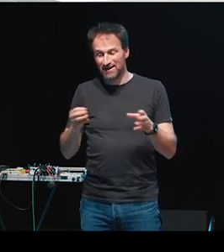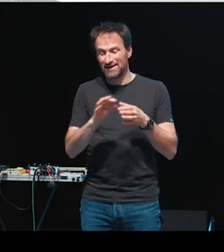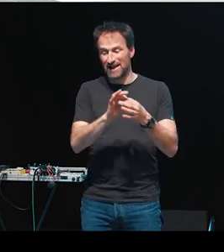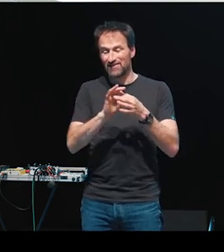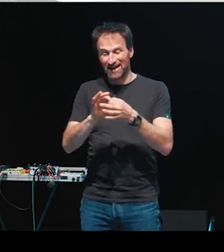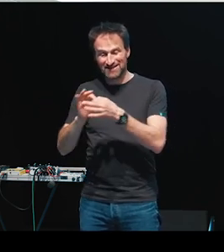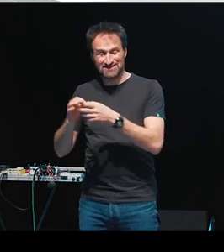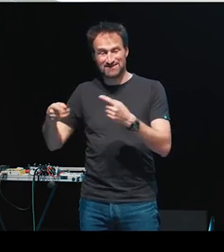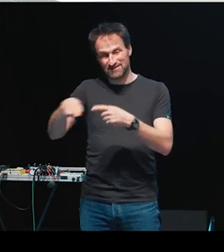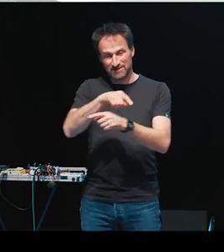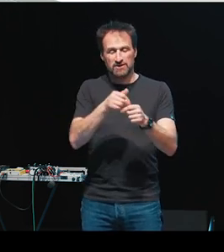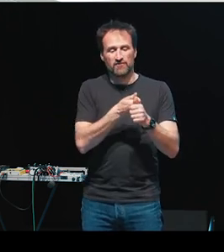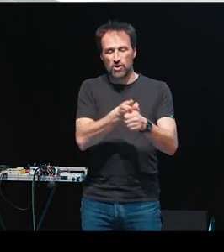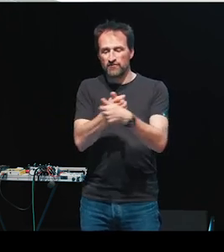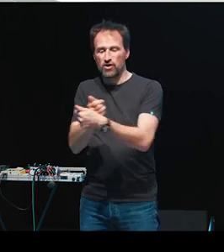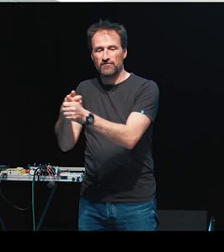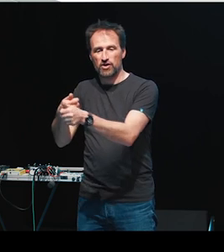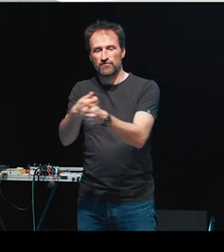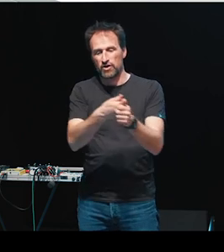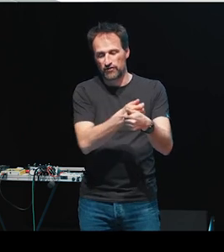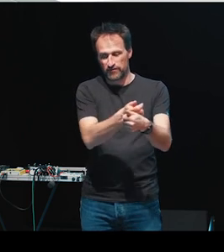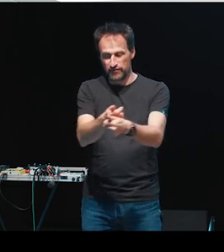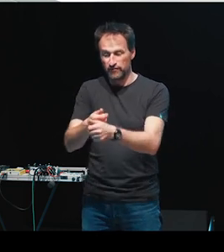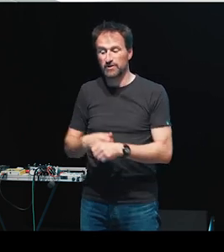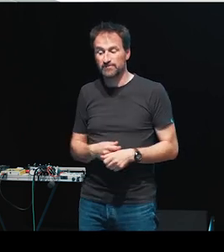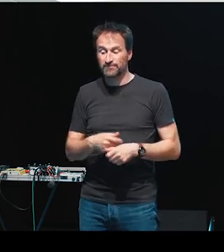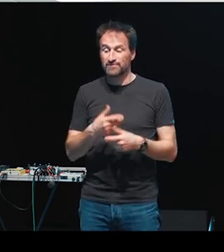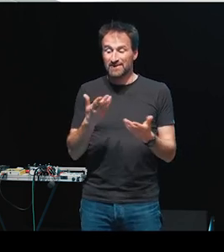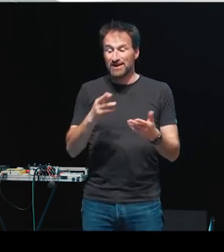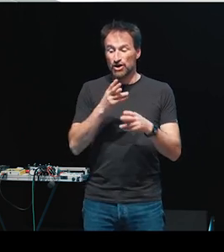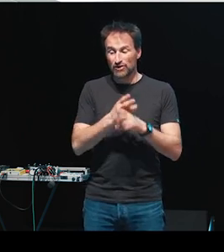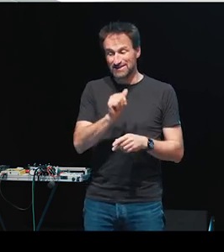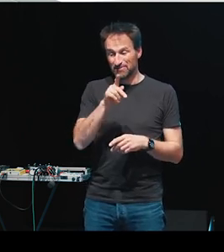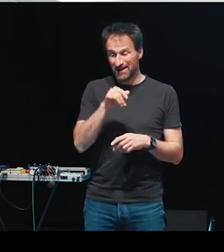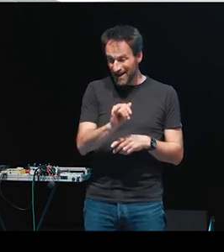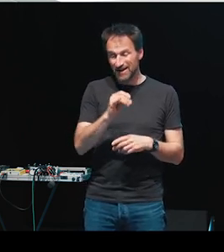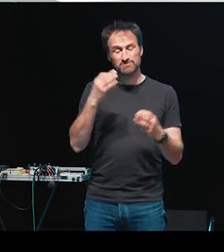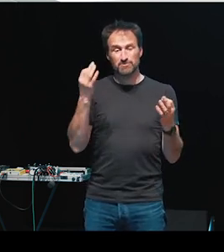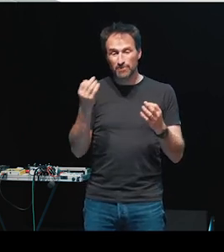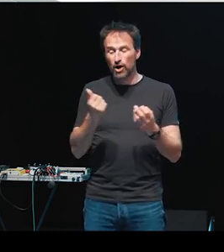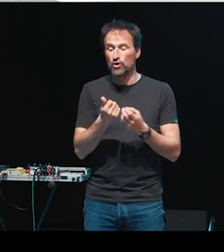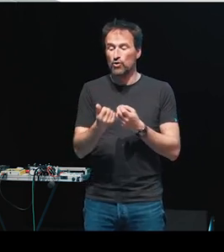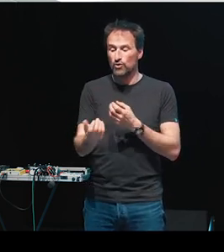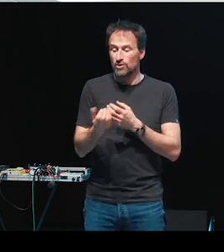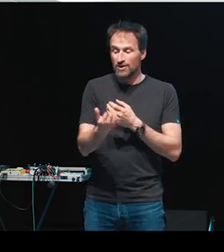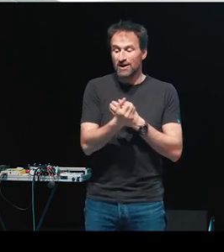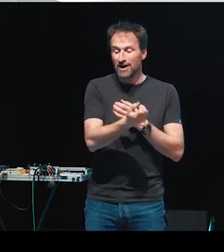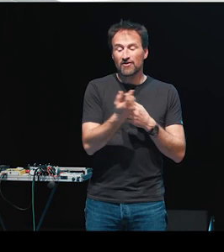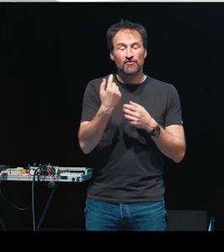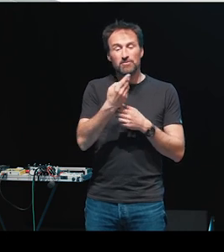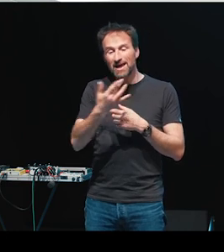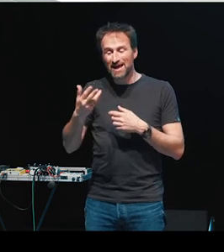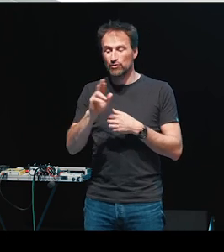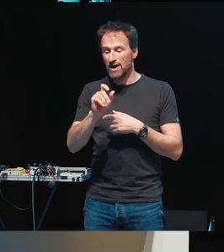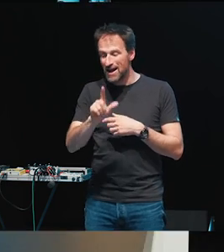all the data your app needs in a single request. Apps using GraphQL can be quick, even on slow mobile network connections."